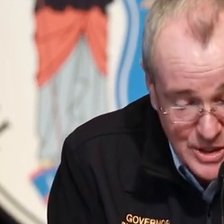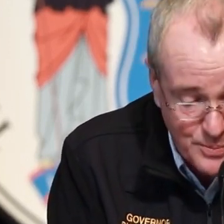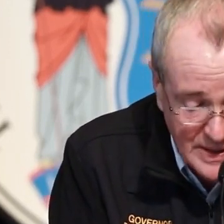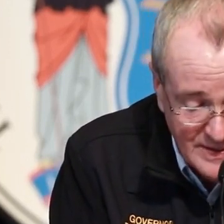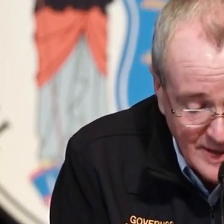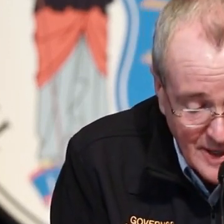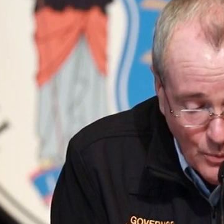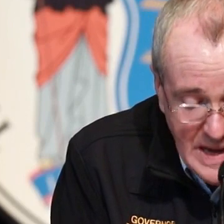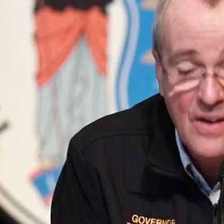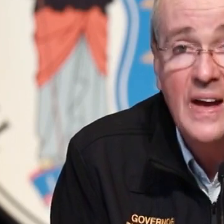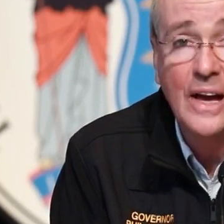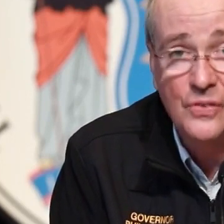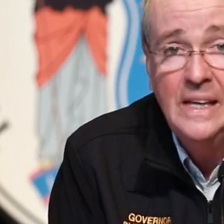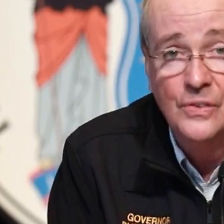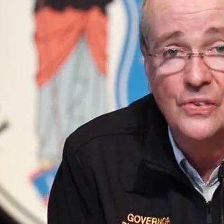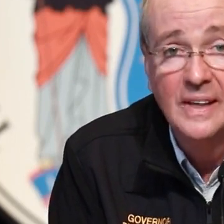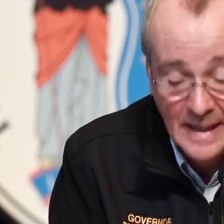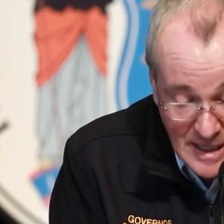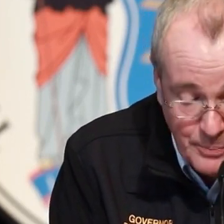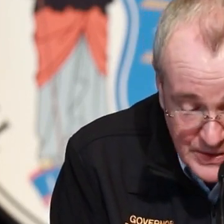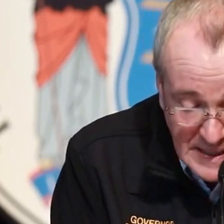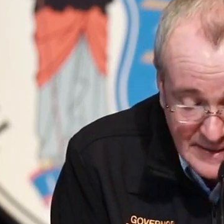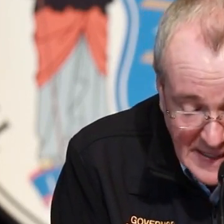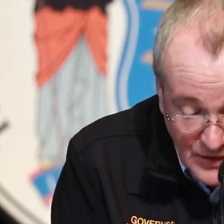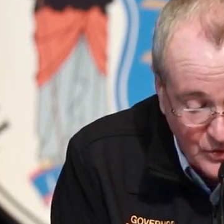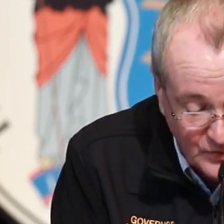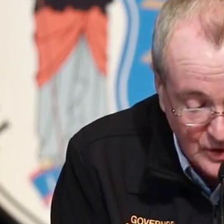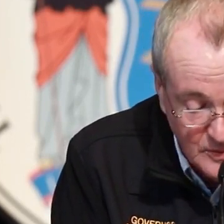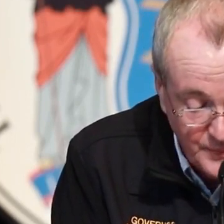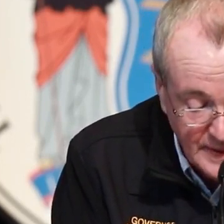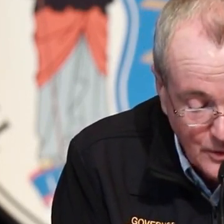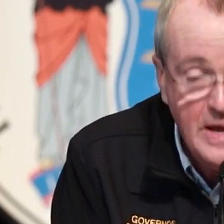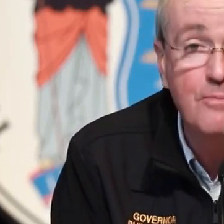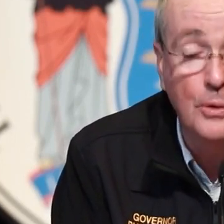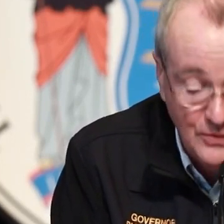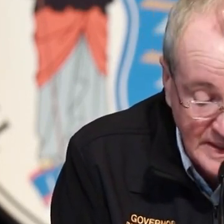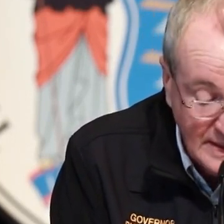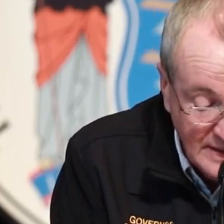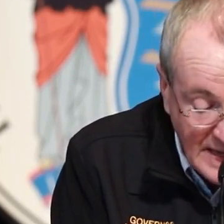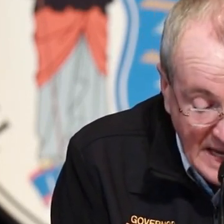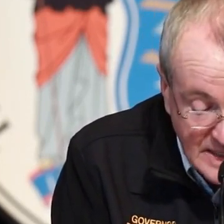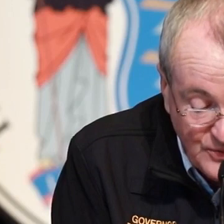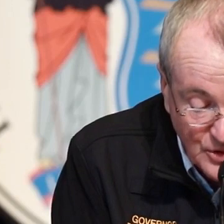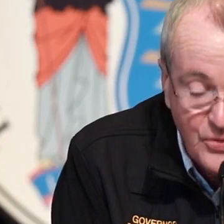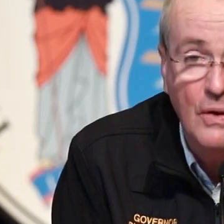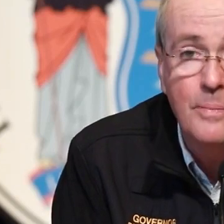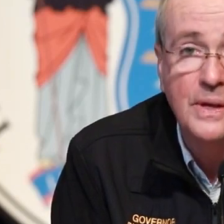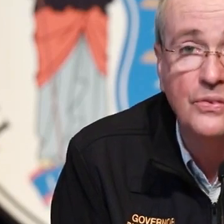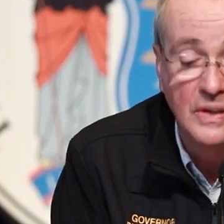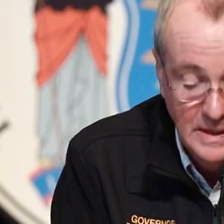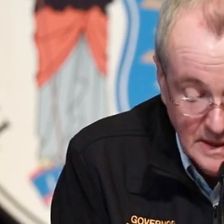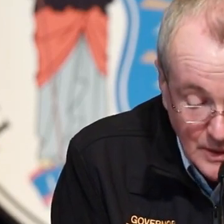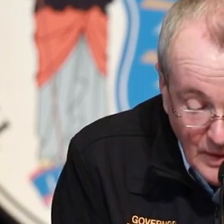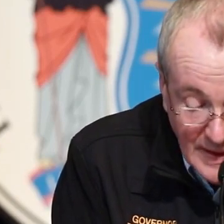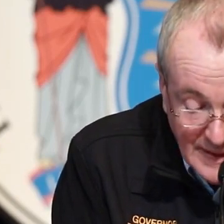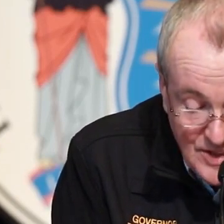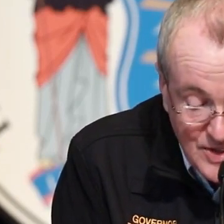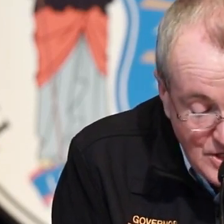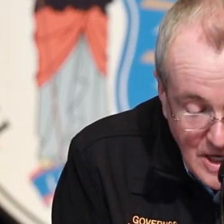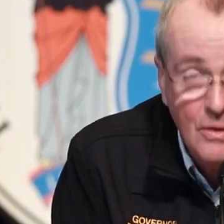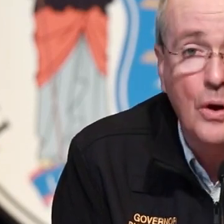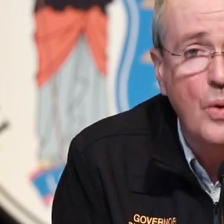most obvious point, we have vaccines that can protect against the flu. We have proven anti-flu therapies. We're